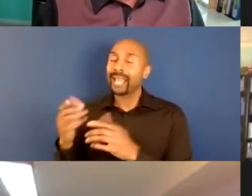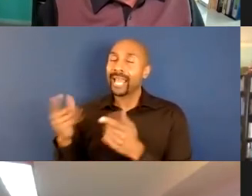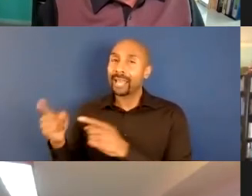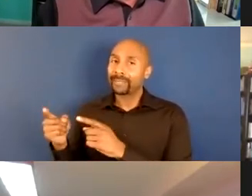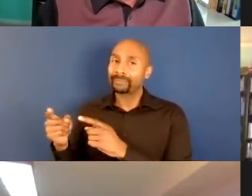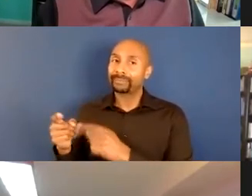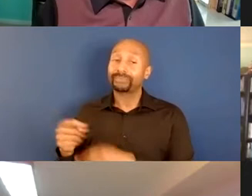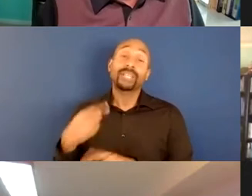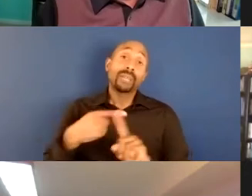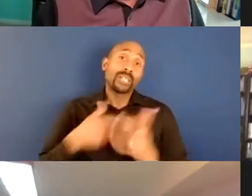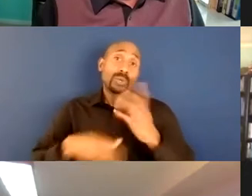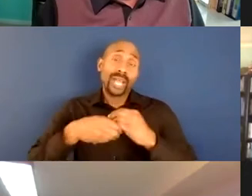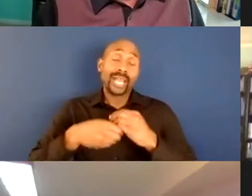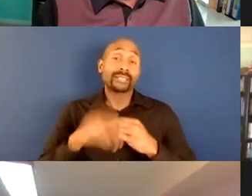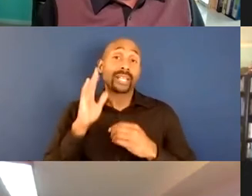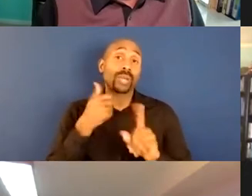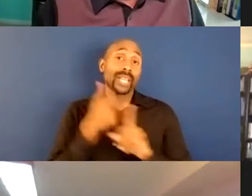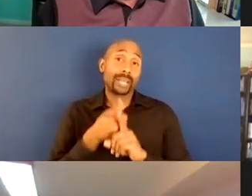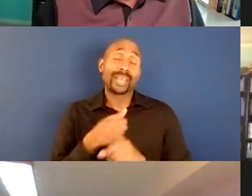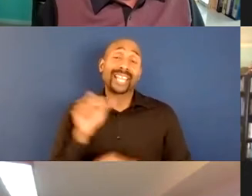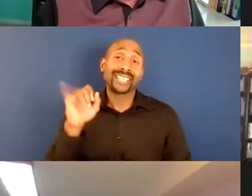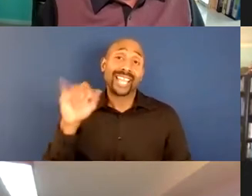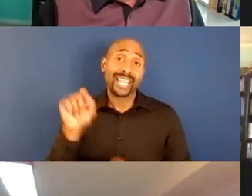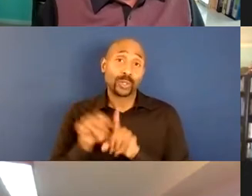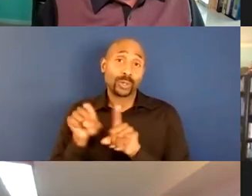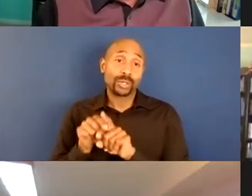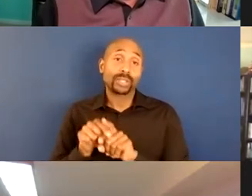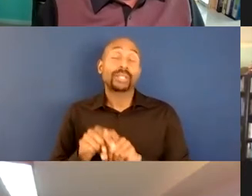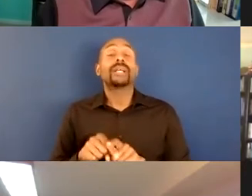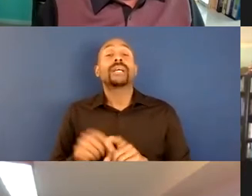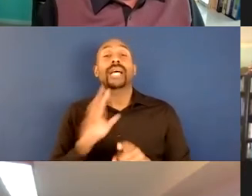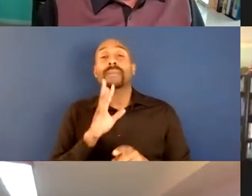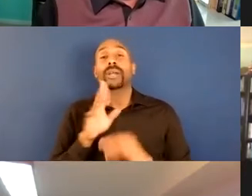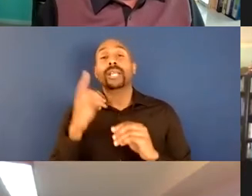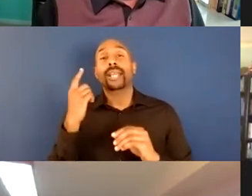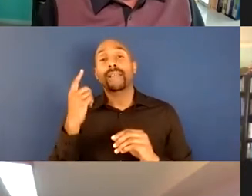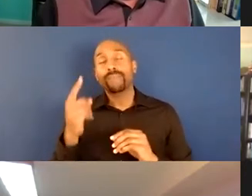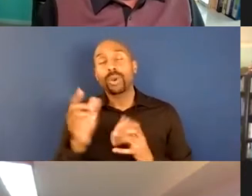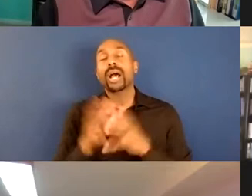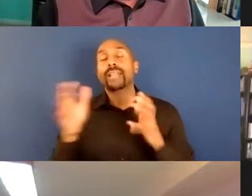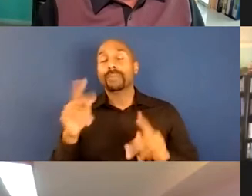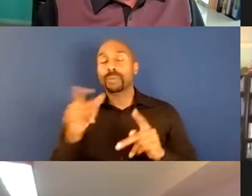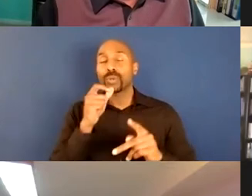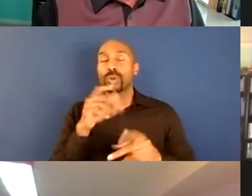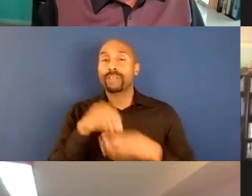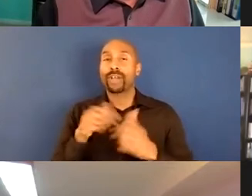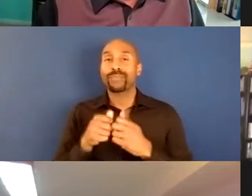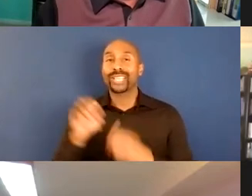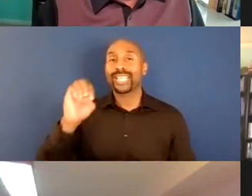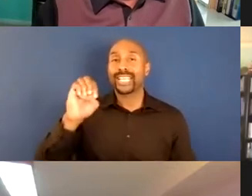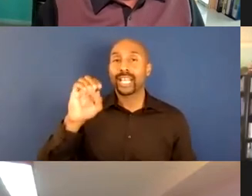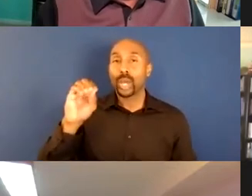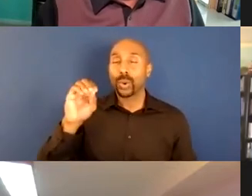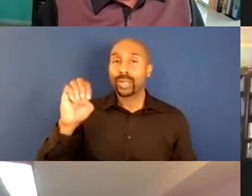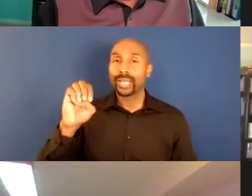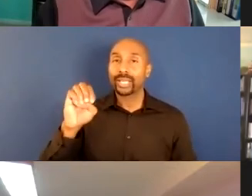And as someone, I'm speaking on behalf of a lot of ethnographers of empire who are not in IR. And I wanted to ask you about IR. You said in the